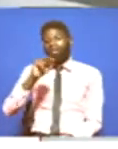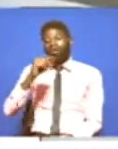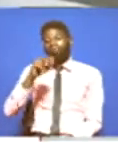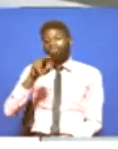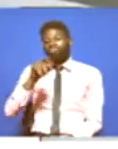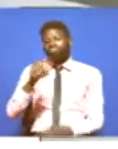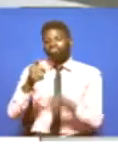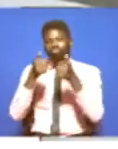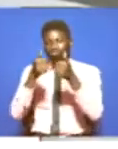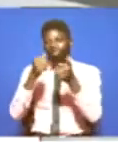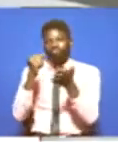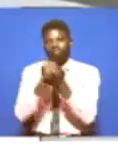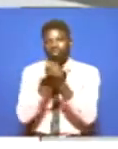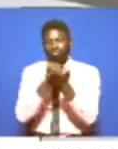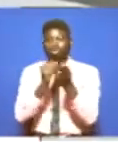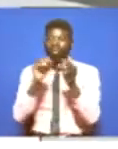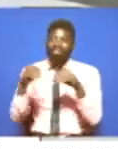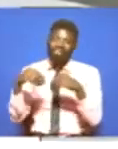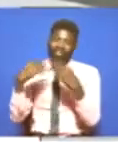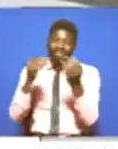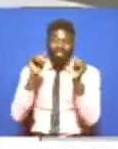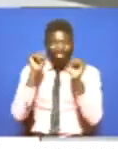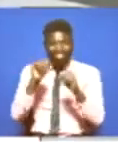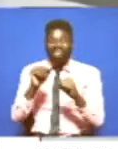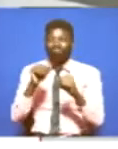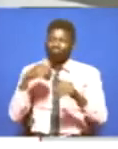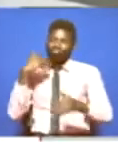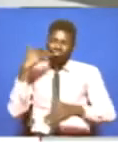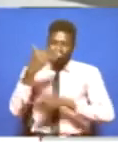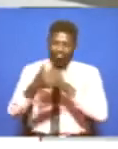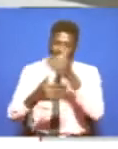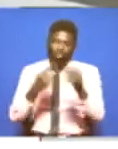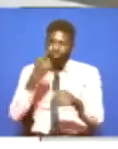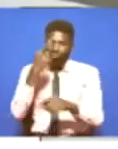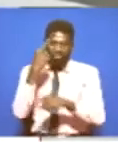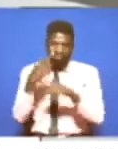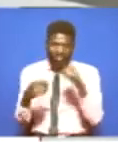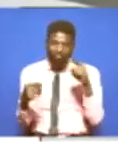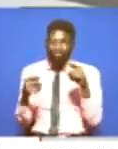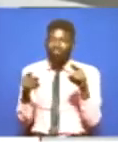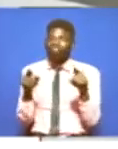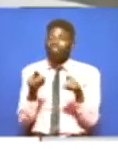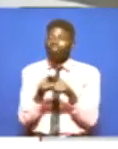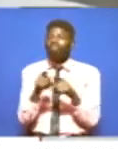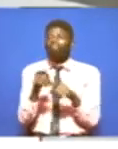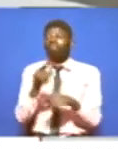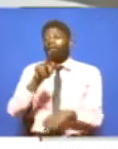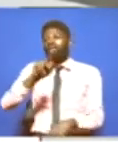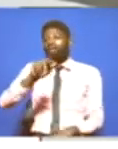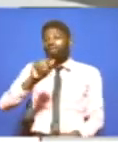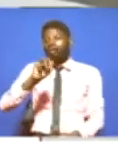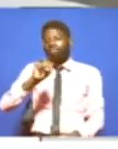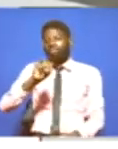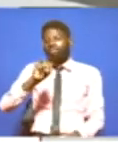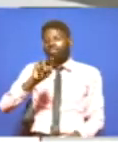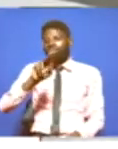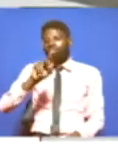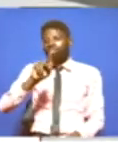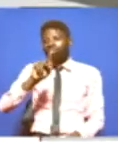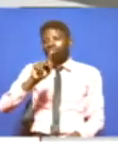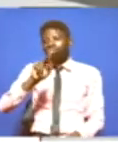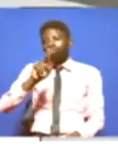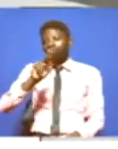1 year before, and that is in Kamukonji. Mm-hmm. In Kamukonji on July 4th,